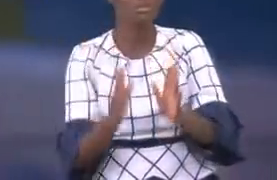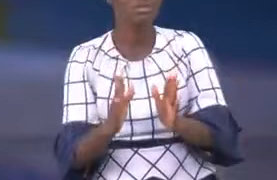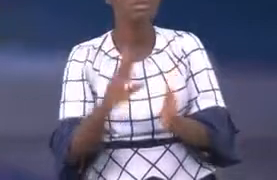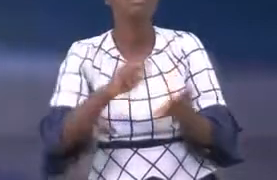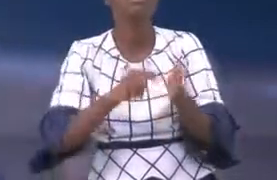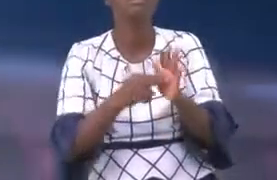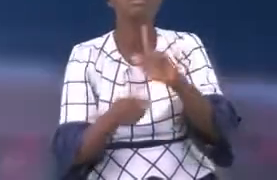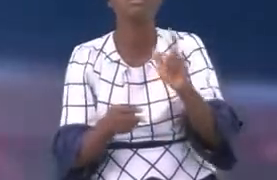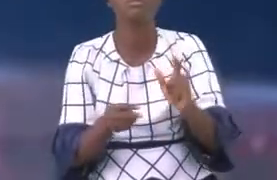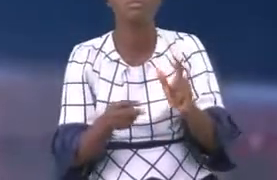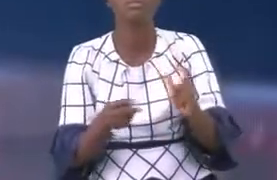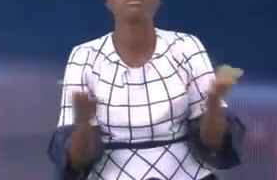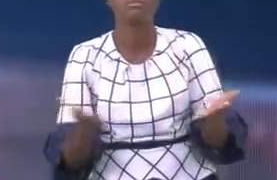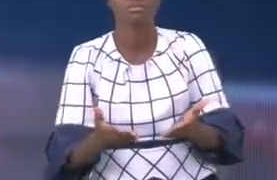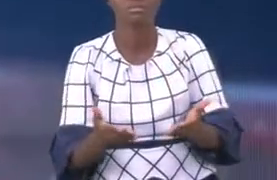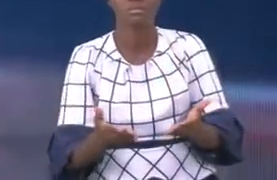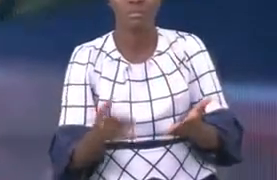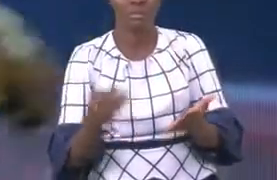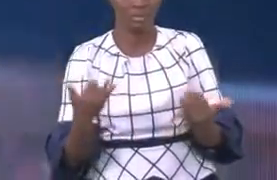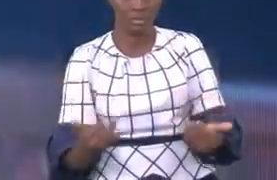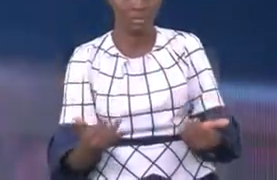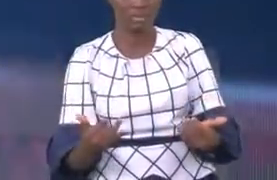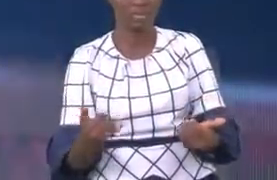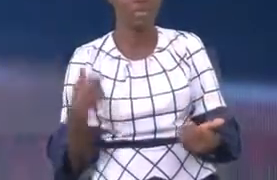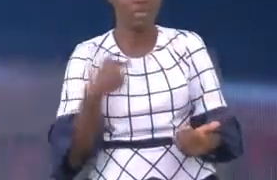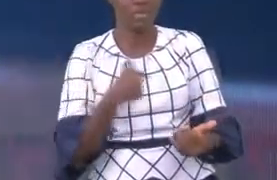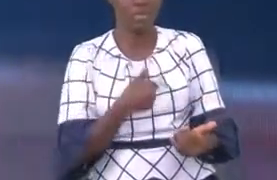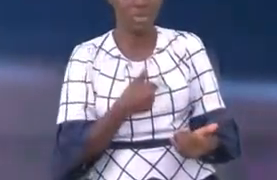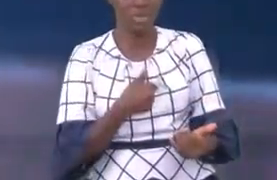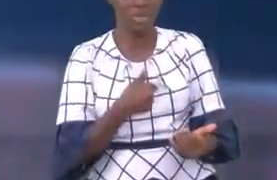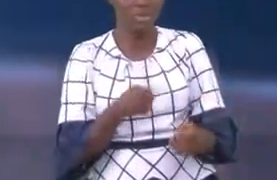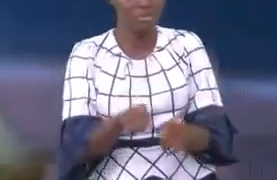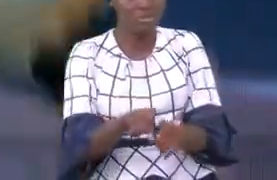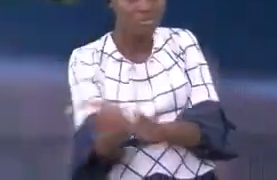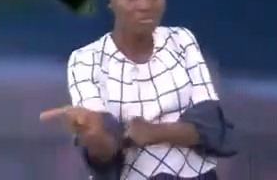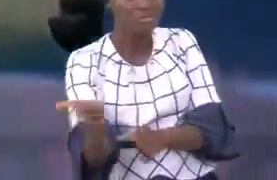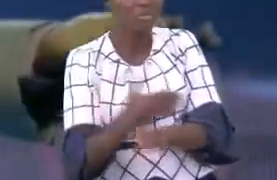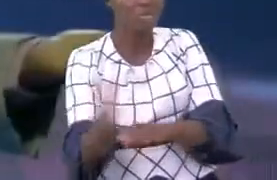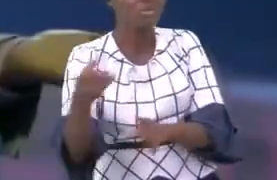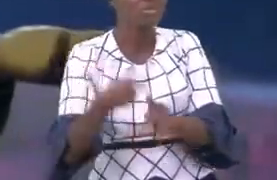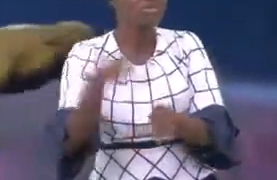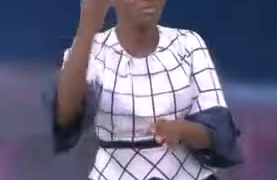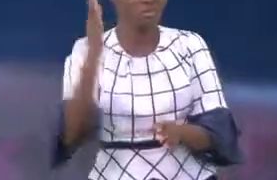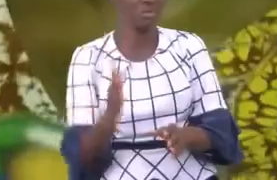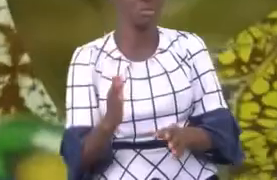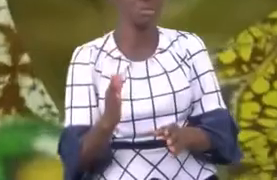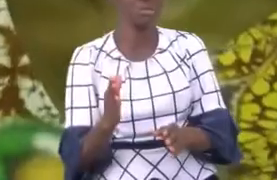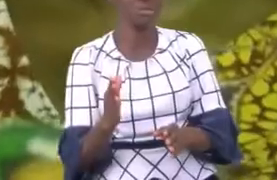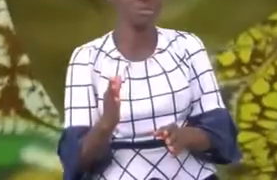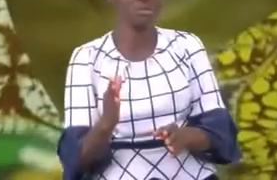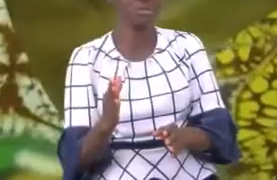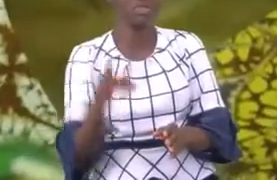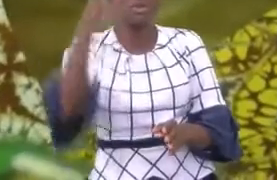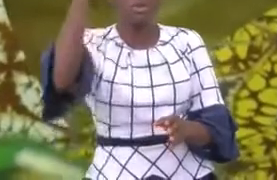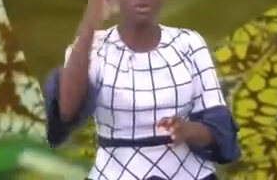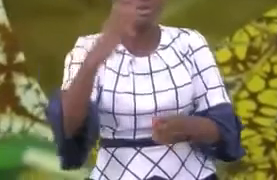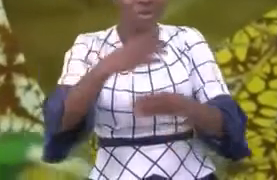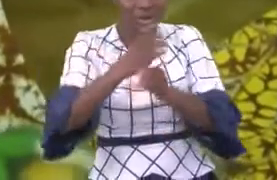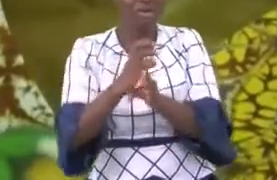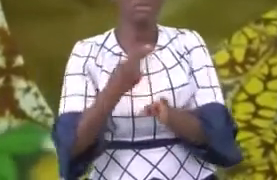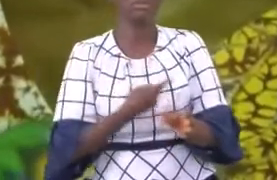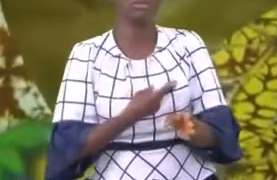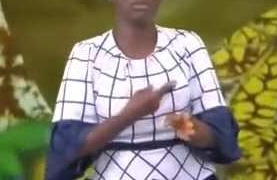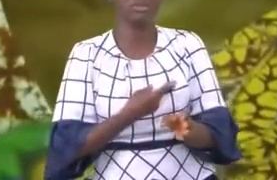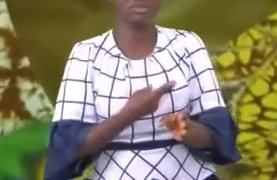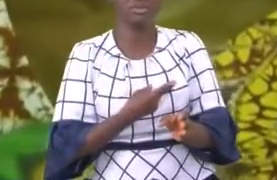from God. We came from God. He made us. Let's return to our roots. Let's return to our